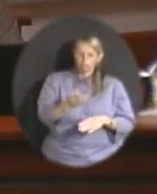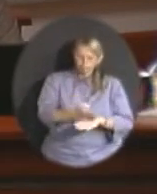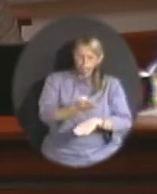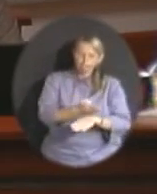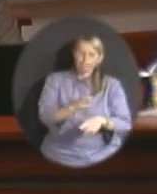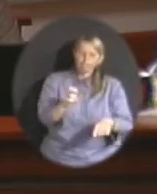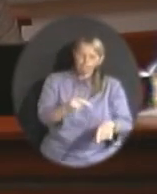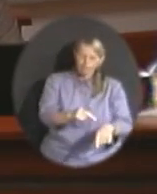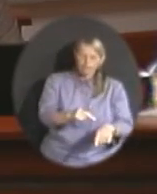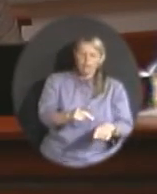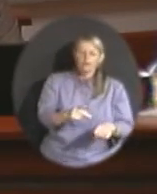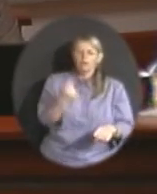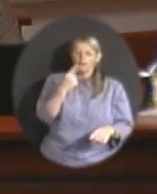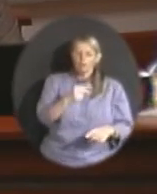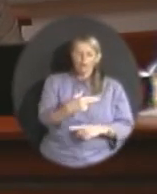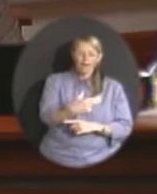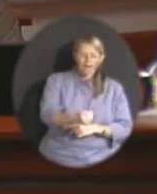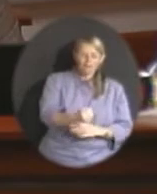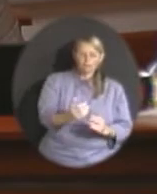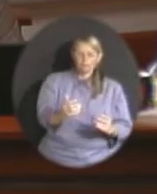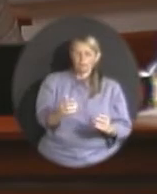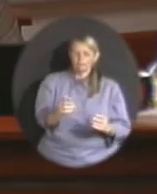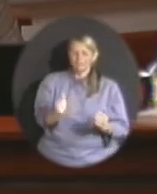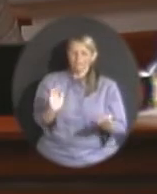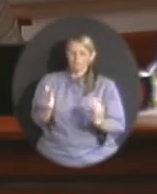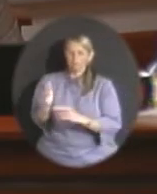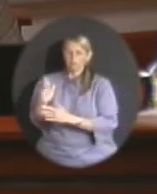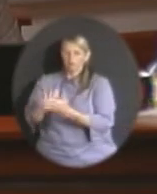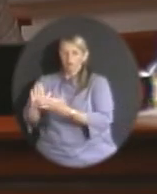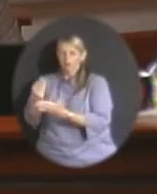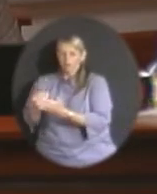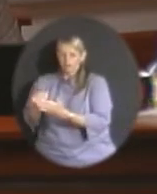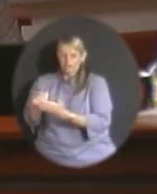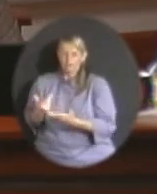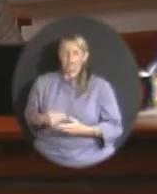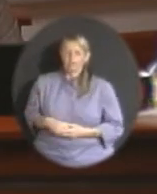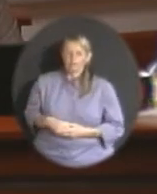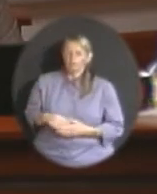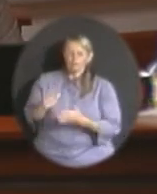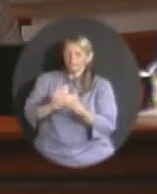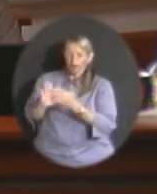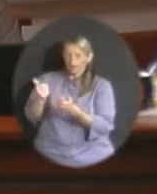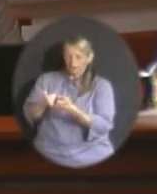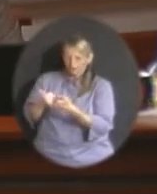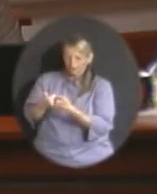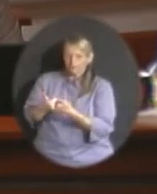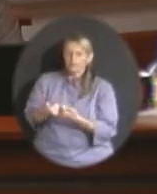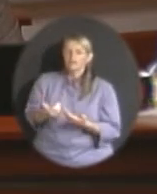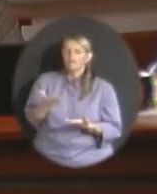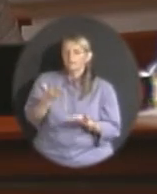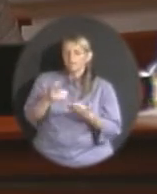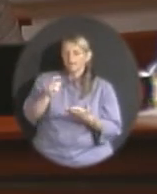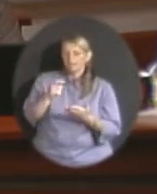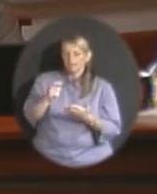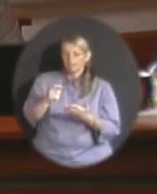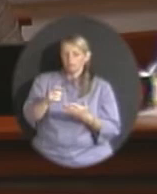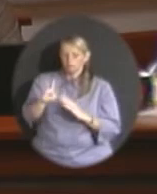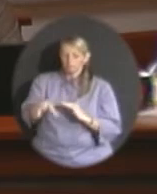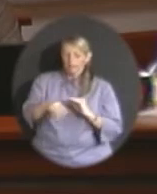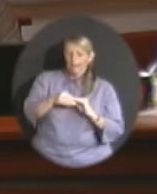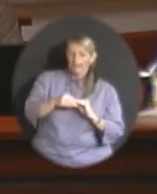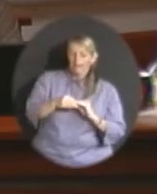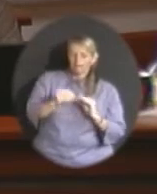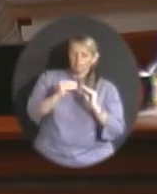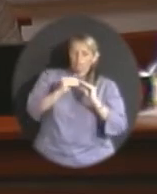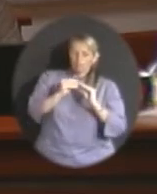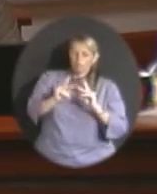versus college, the extra watering it might take, some extra personnel to take things and get them turned around on a Saturday